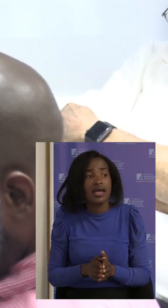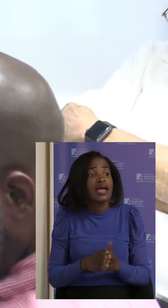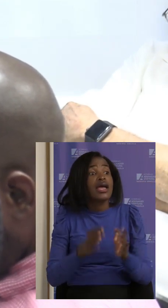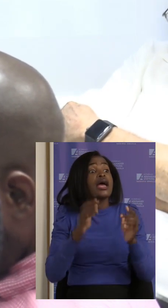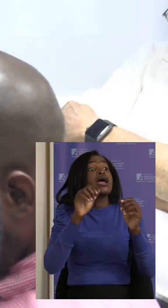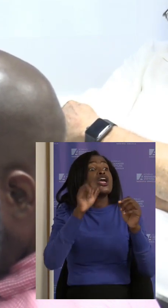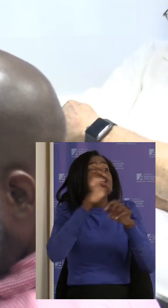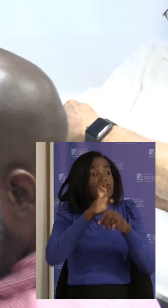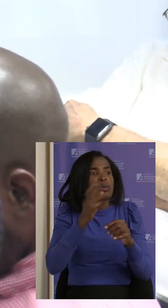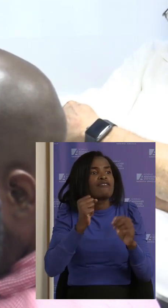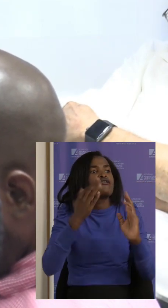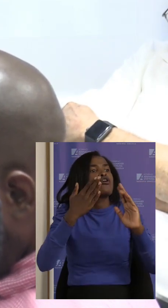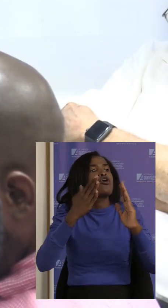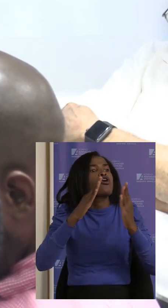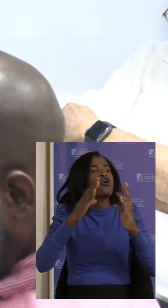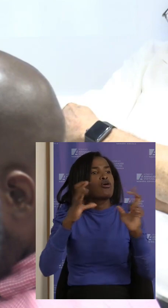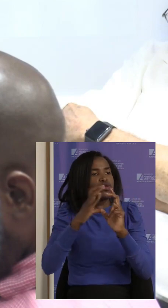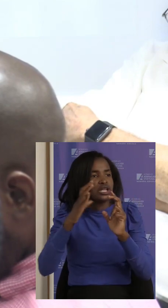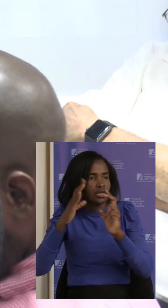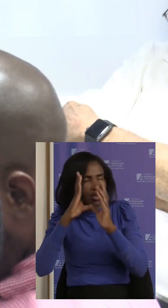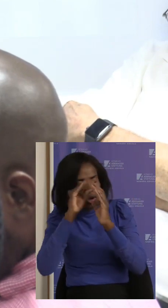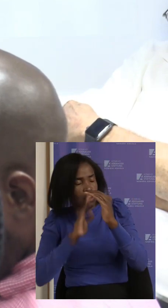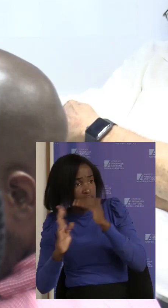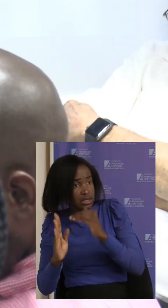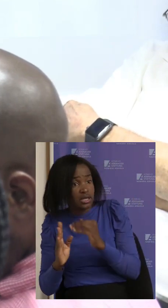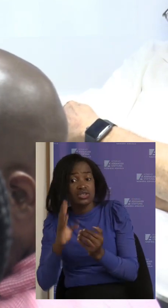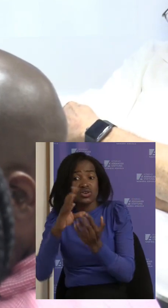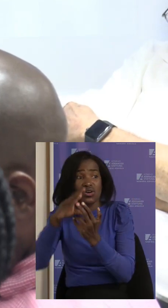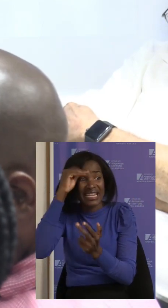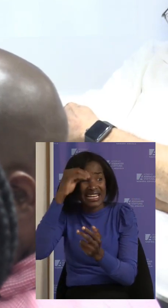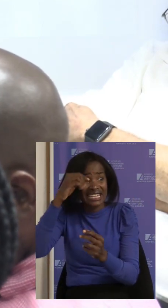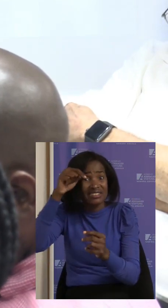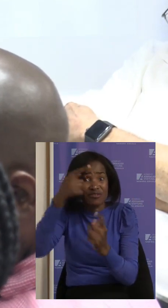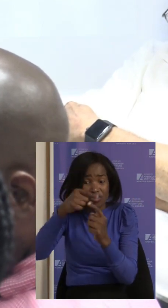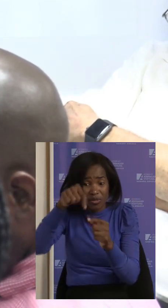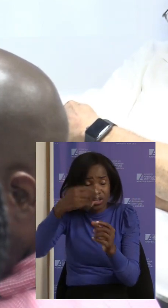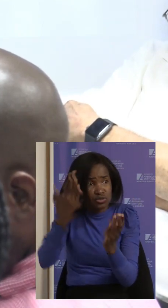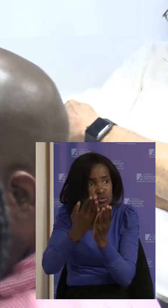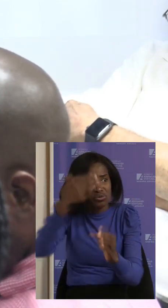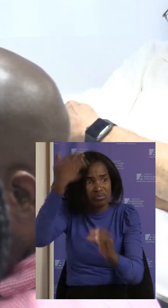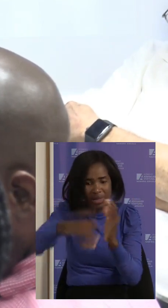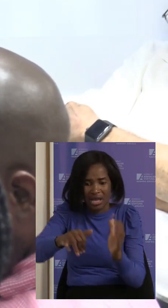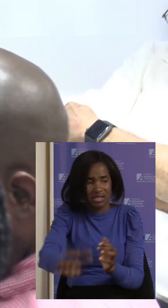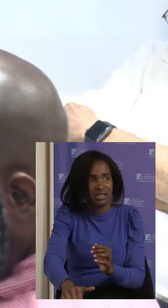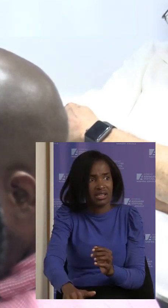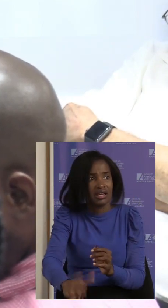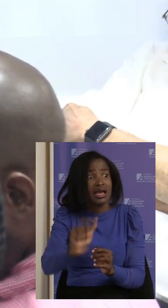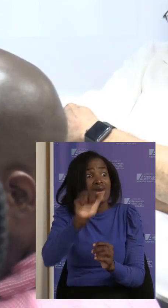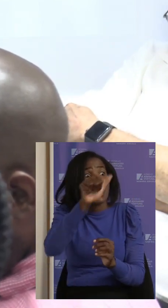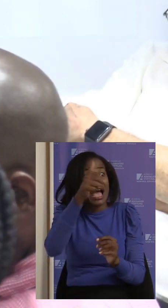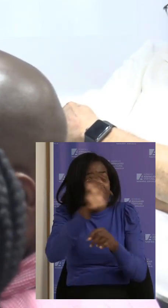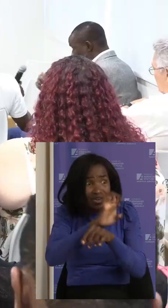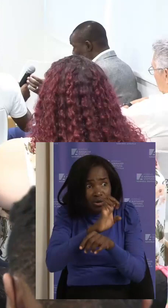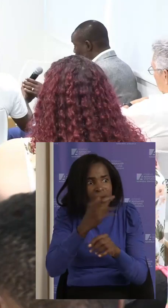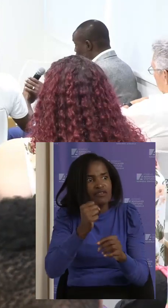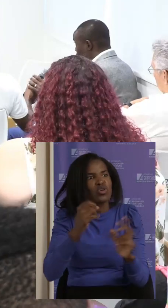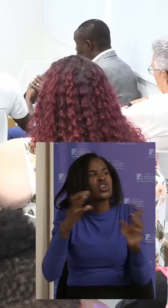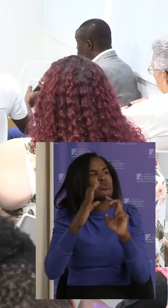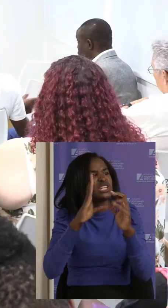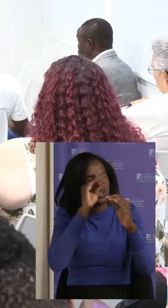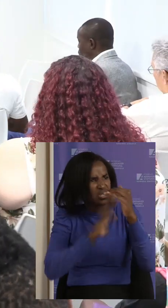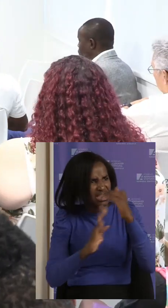particular school, and only learners of that particular school that will be staying in there. So those are the challenges that we're having as a from you. Thank you.